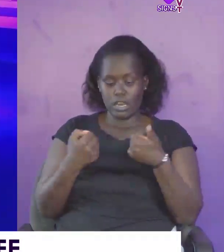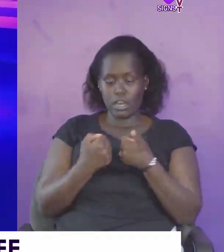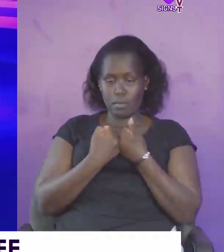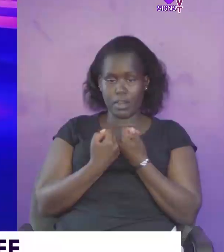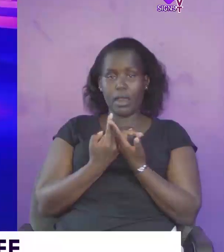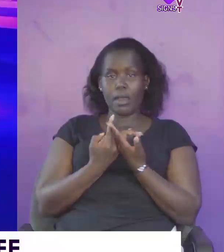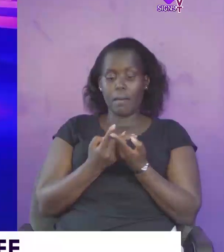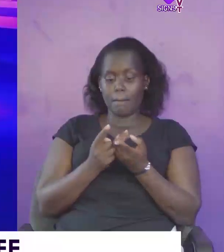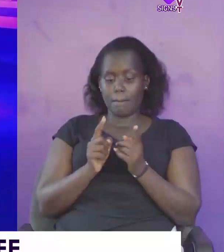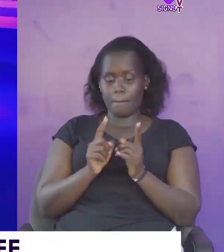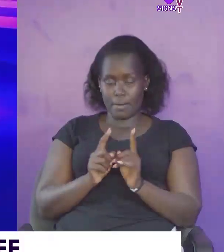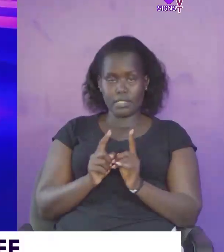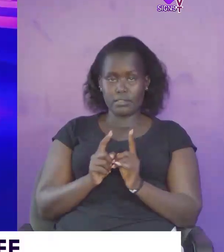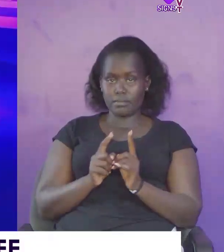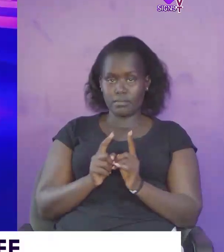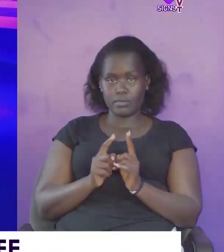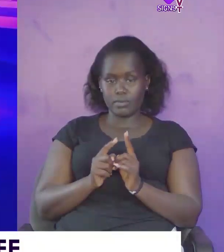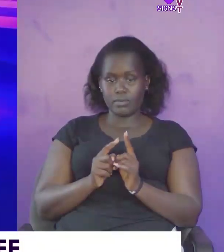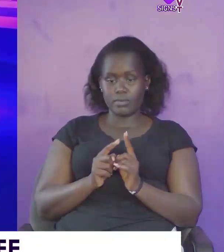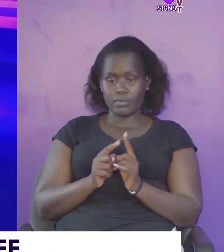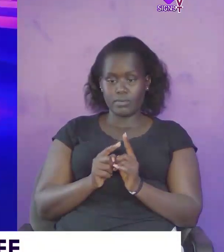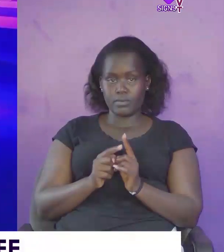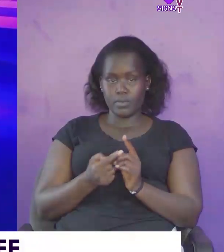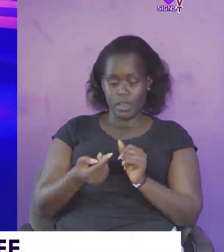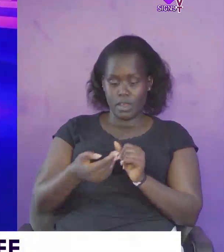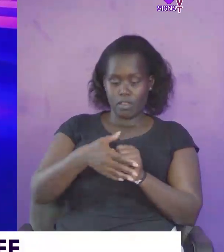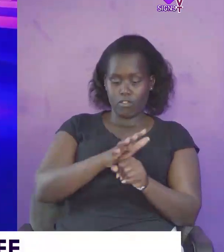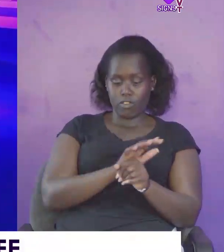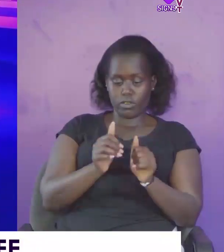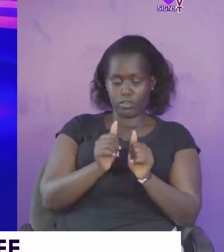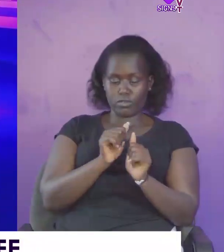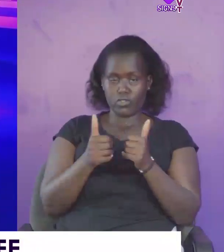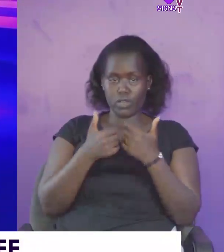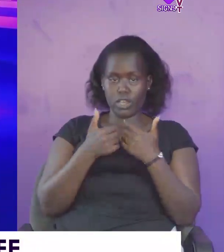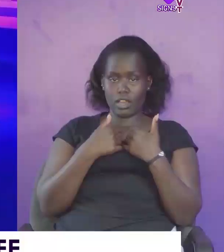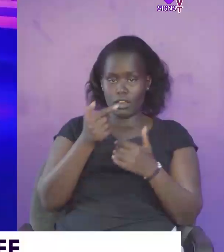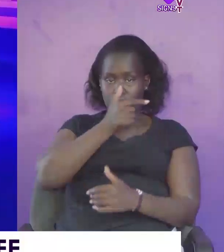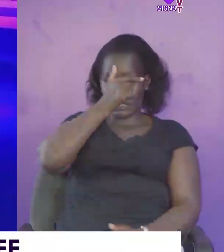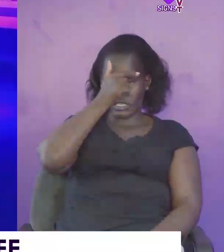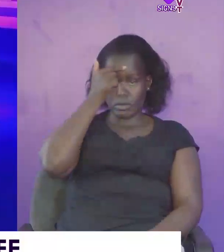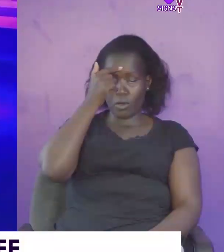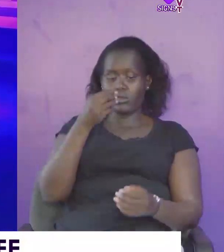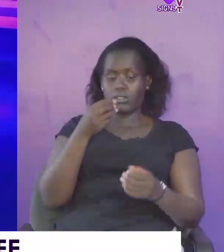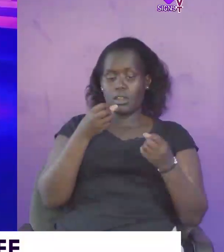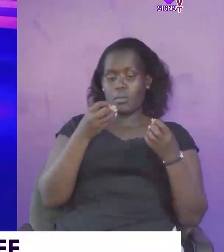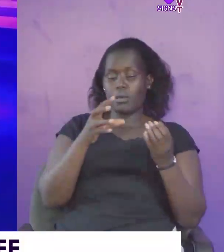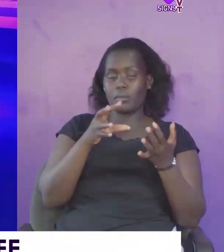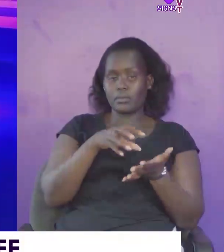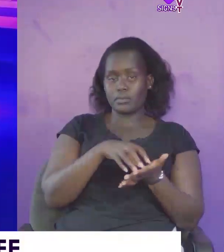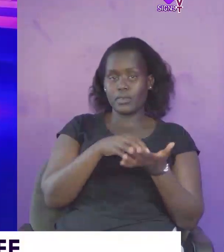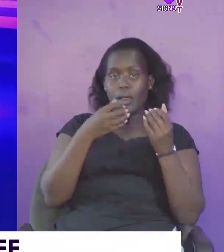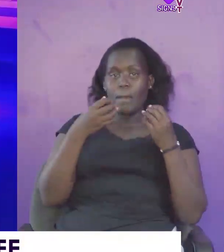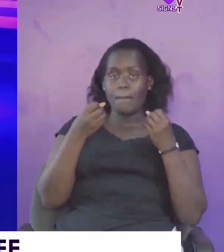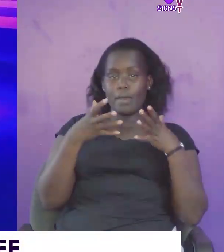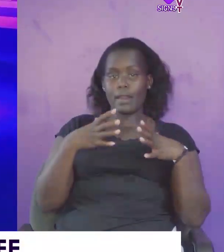think it should not be so, and I think the fulfillment that comes with that is because in most cases, most of these